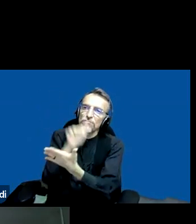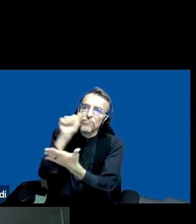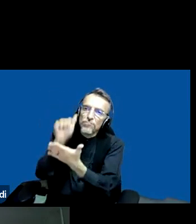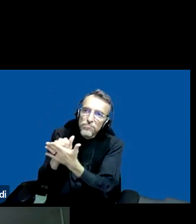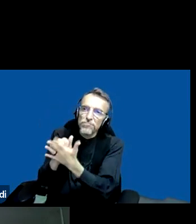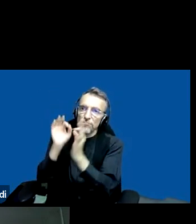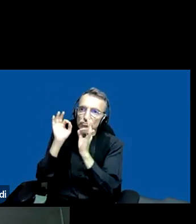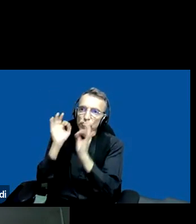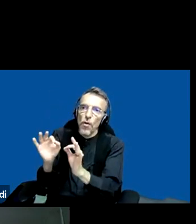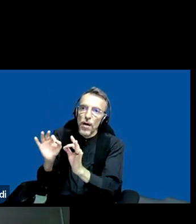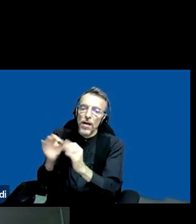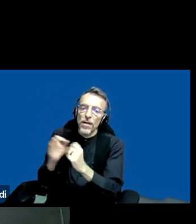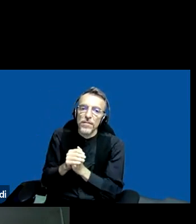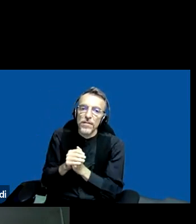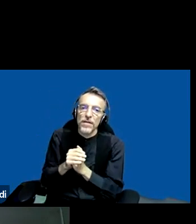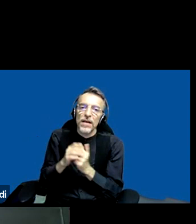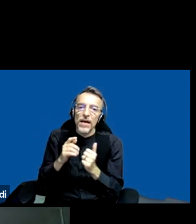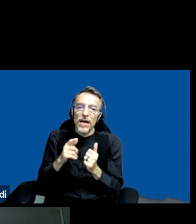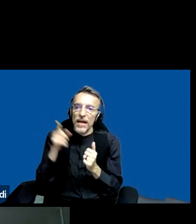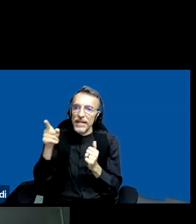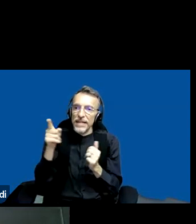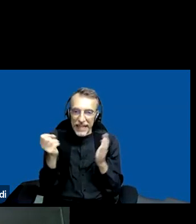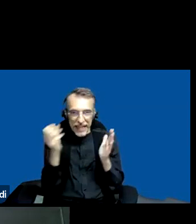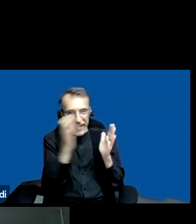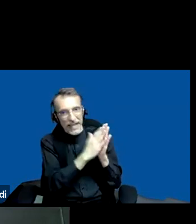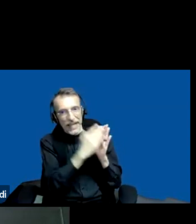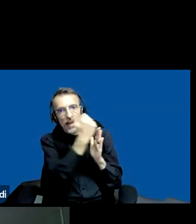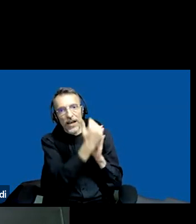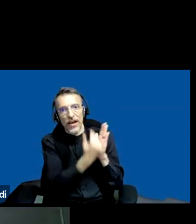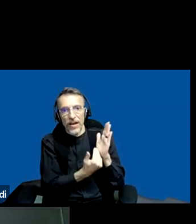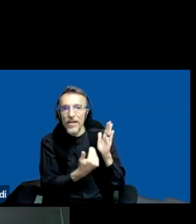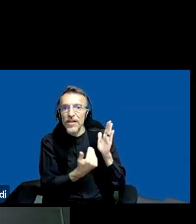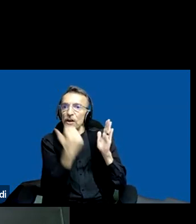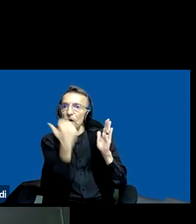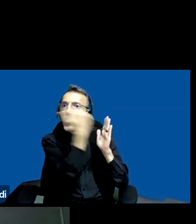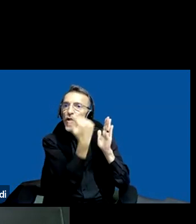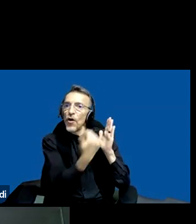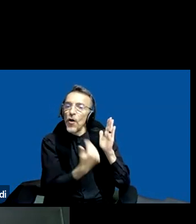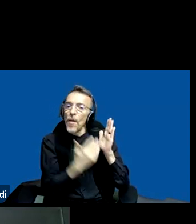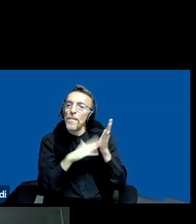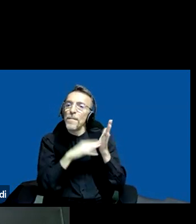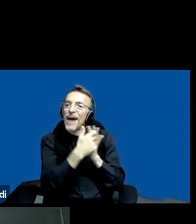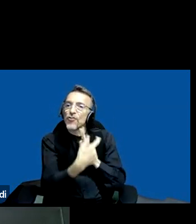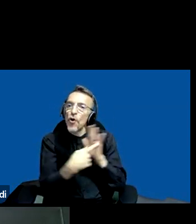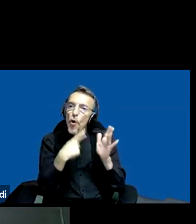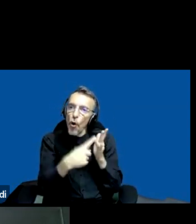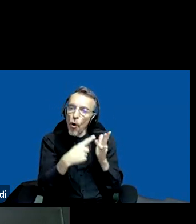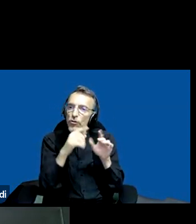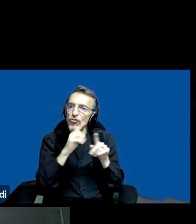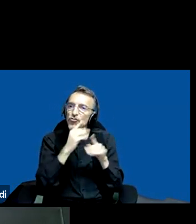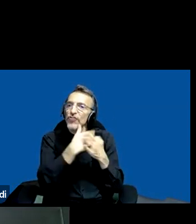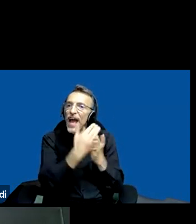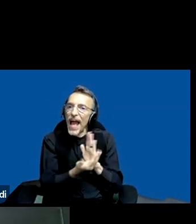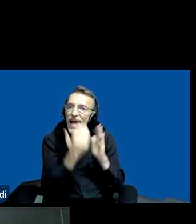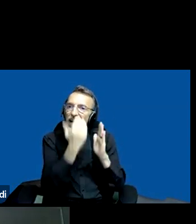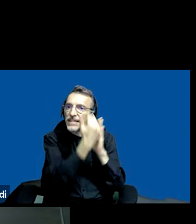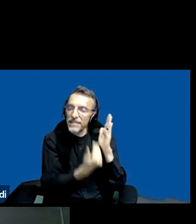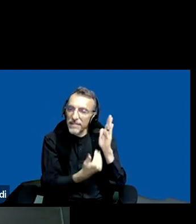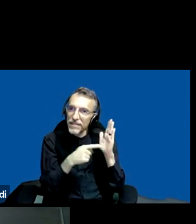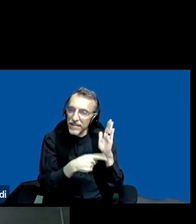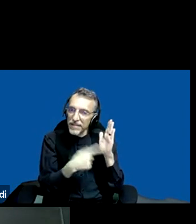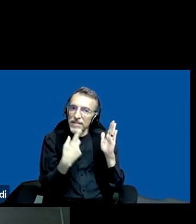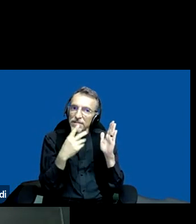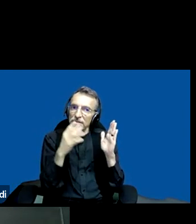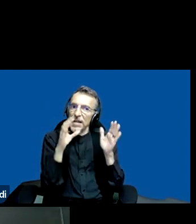from Arundhati Roy that Mario shared with us, and that solicited lots of enthused and excited comments in the chat. Of course,